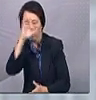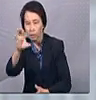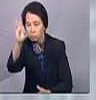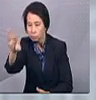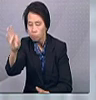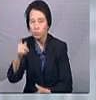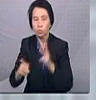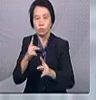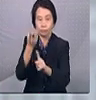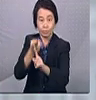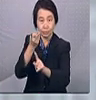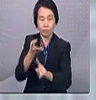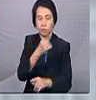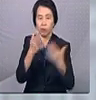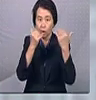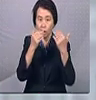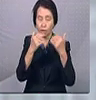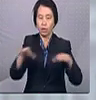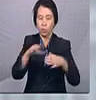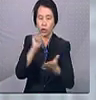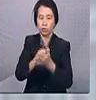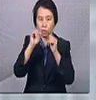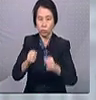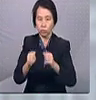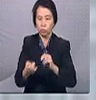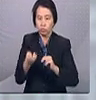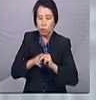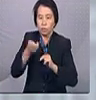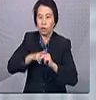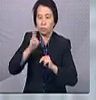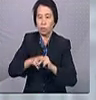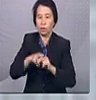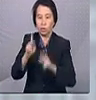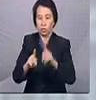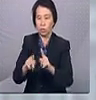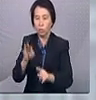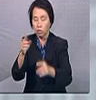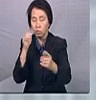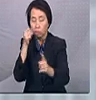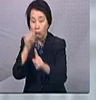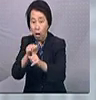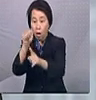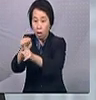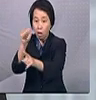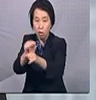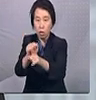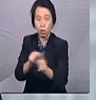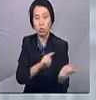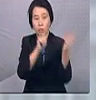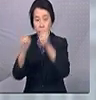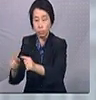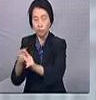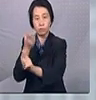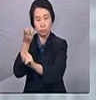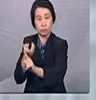And hopefully, by doing so, we can increase in terms of the detection for those who have attended the Majlis